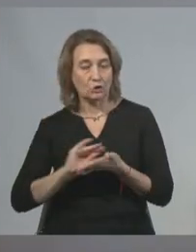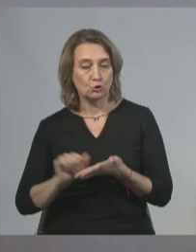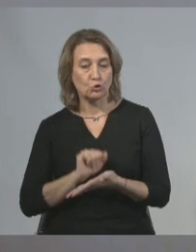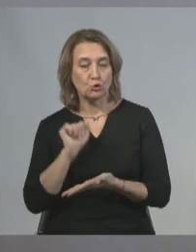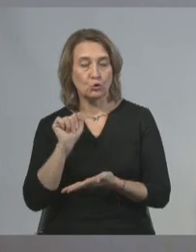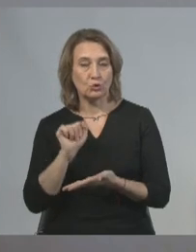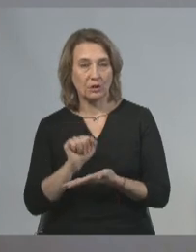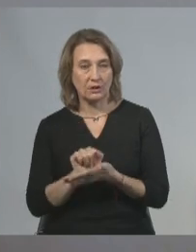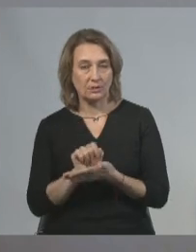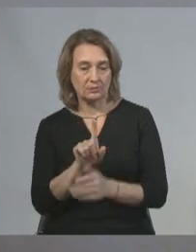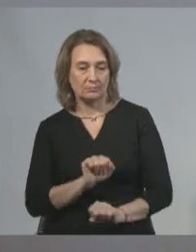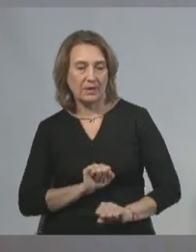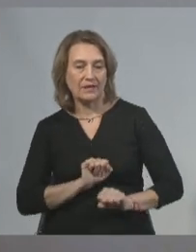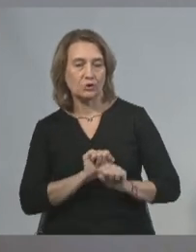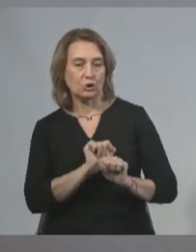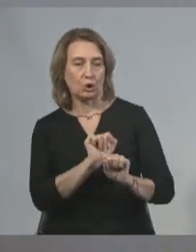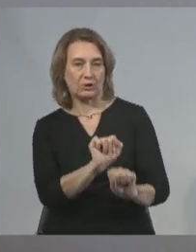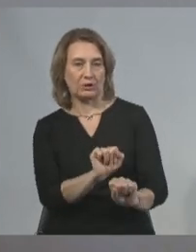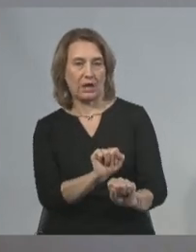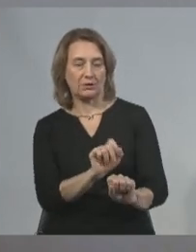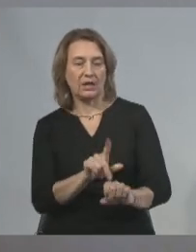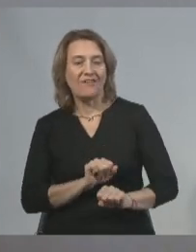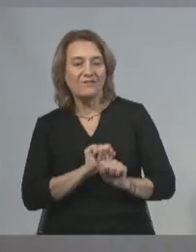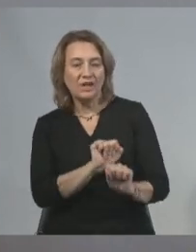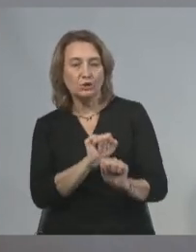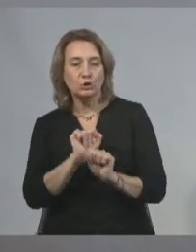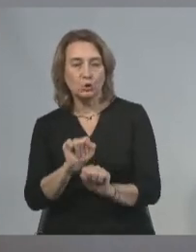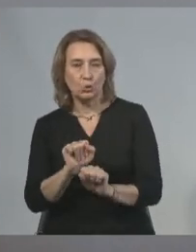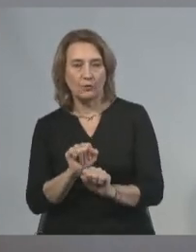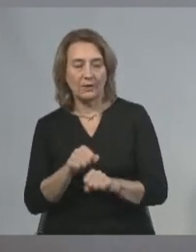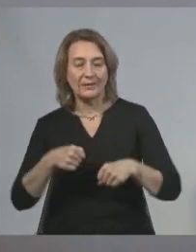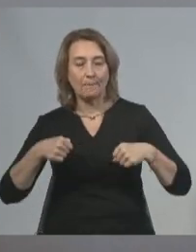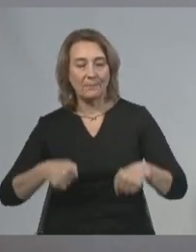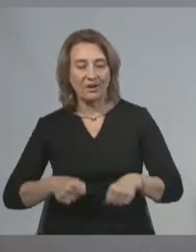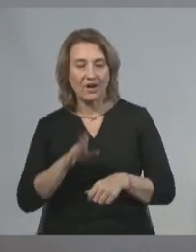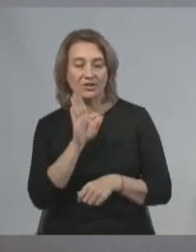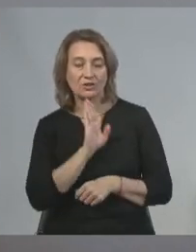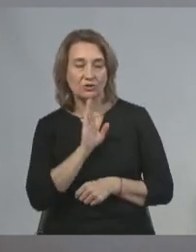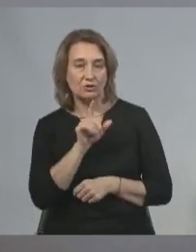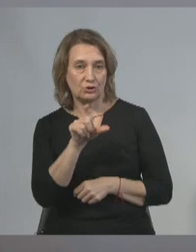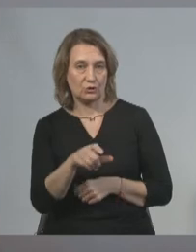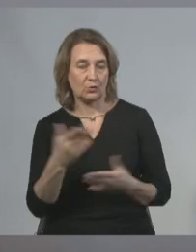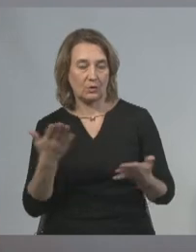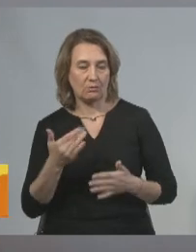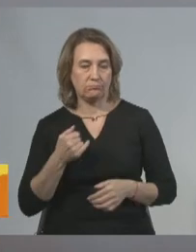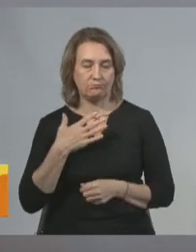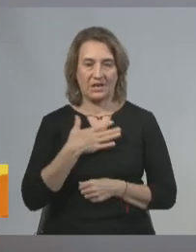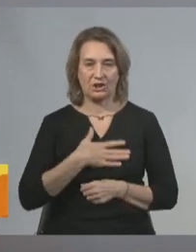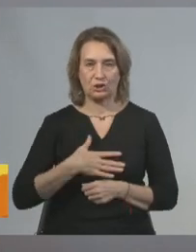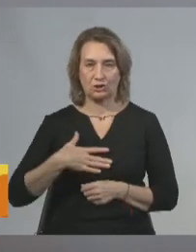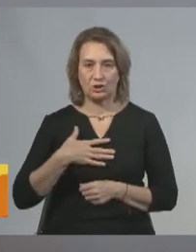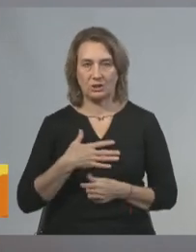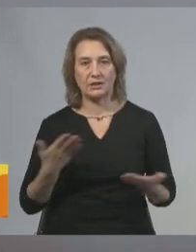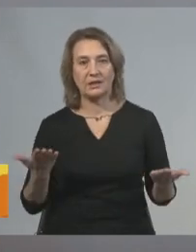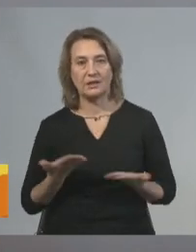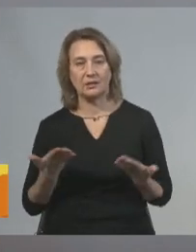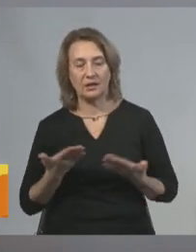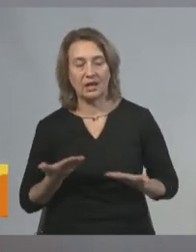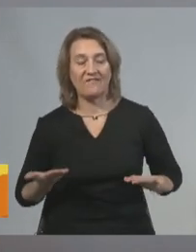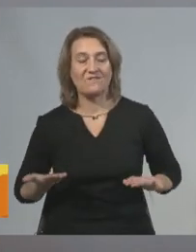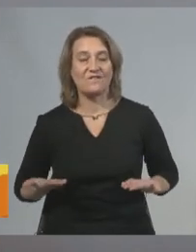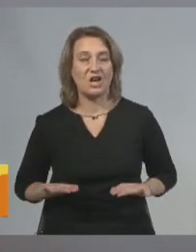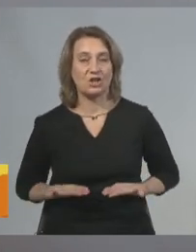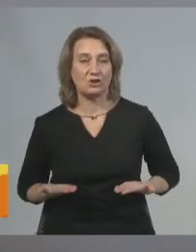uh women who survive and your comment on gender-based uh language is such important